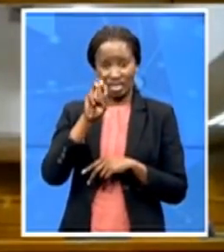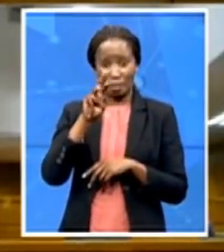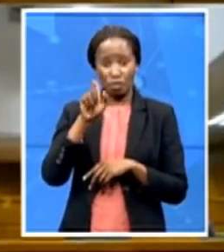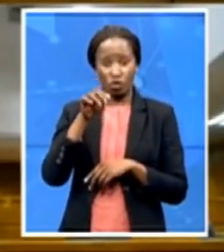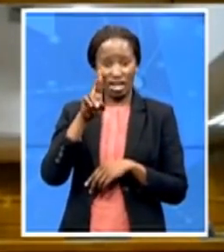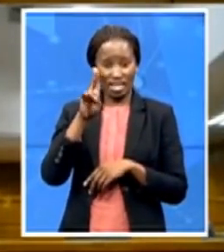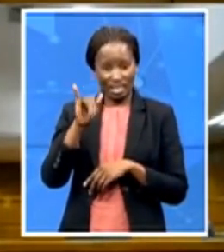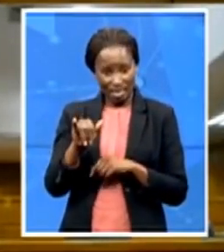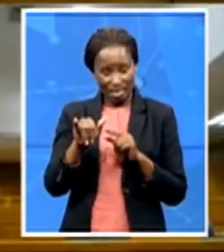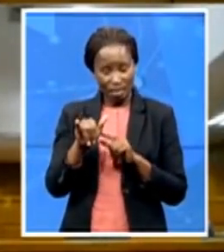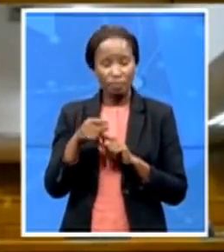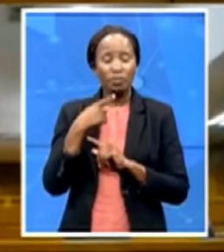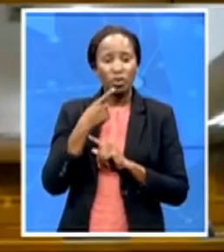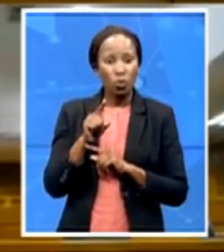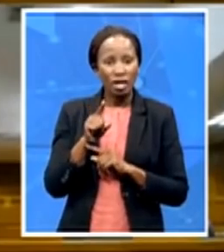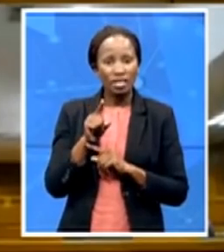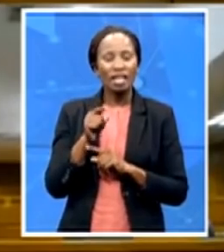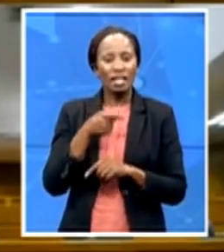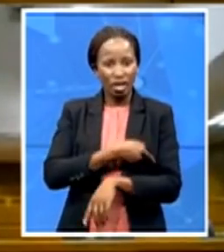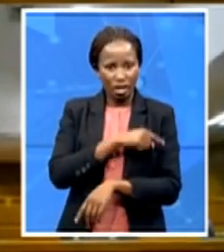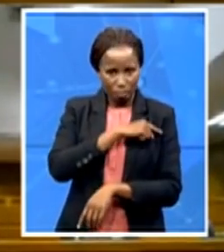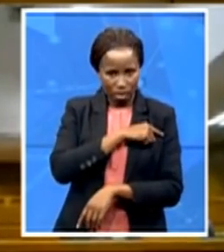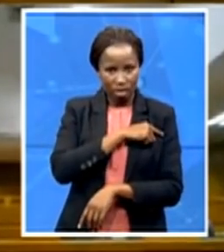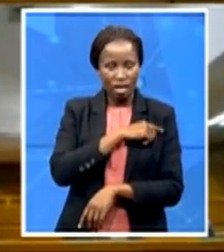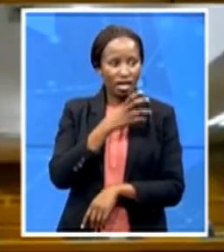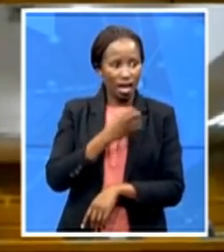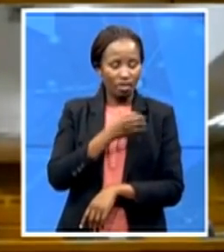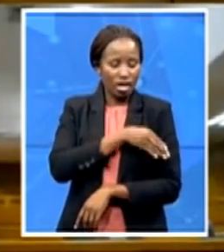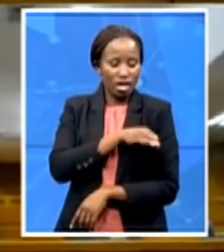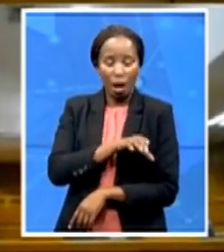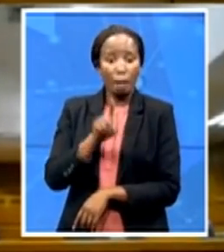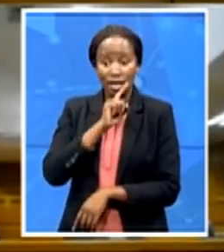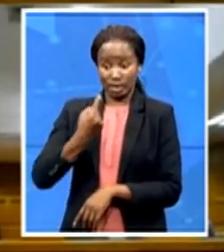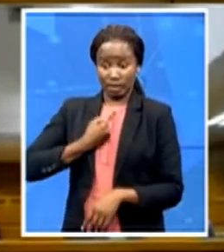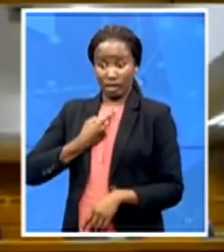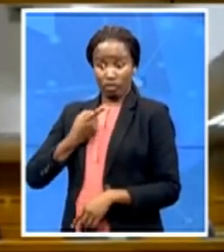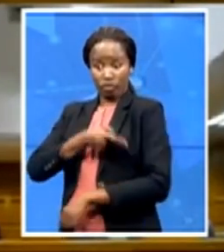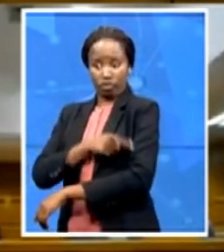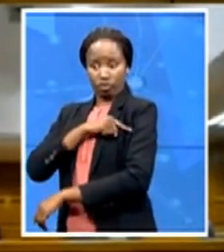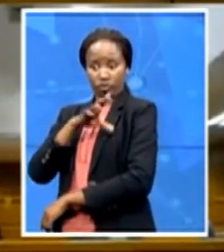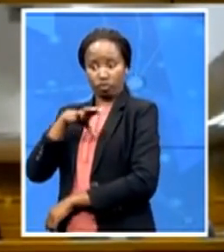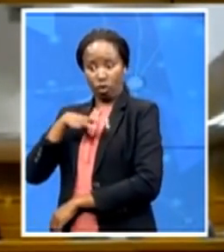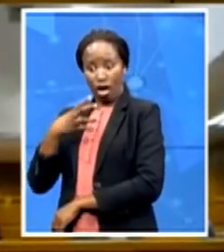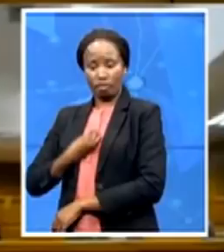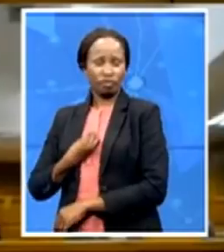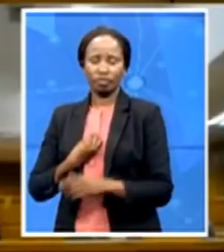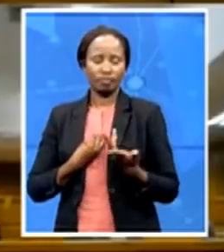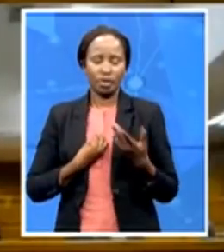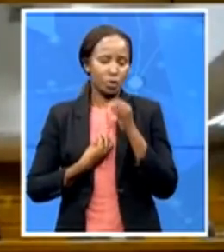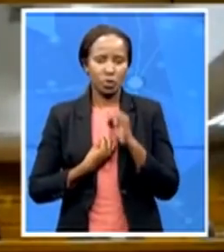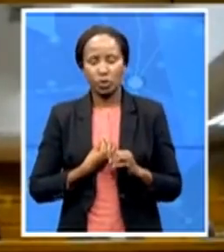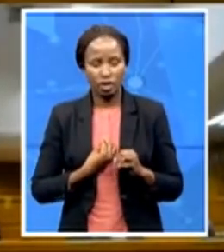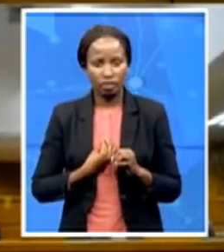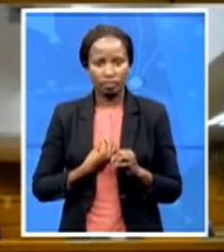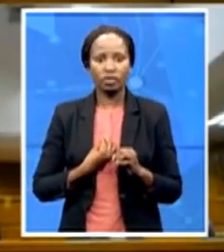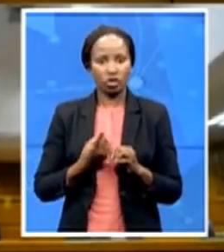incapacity itself. Now, put differently, in cases of both temporary and permanent alleged incapacity, the